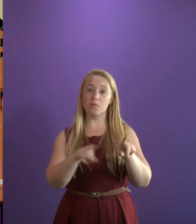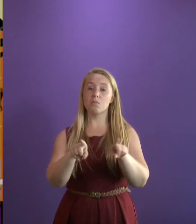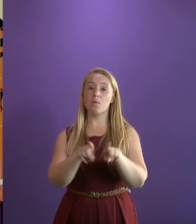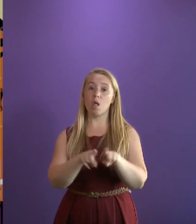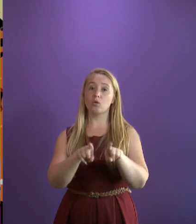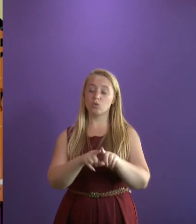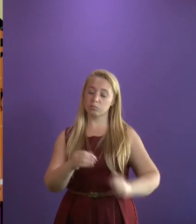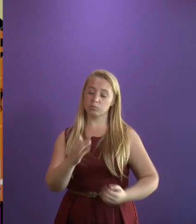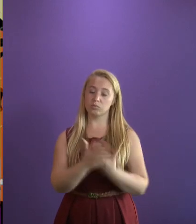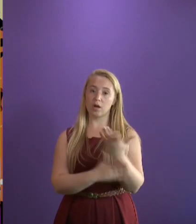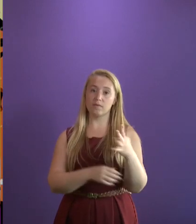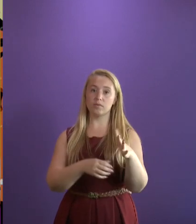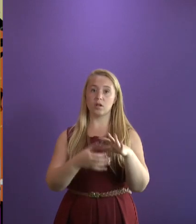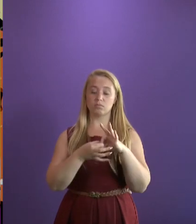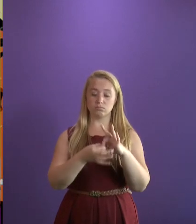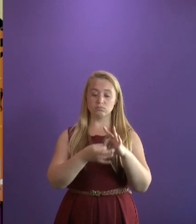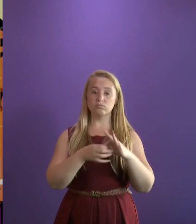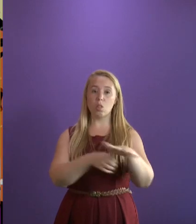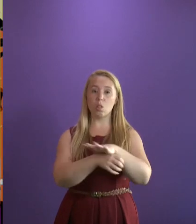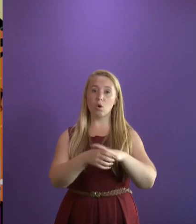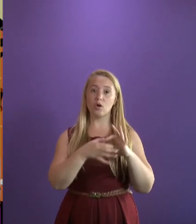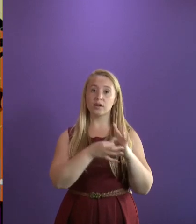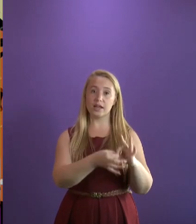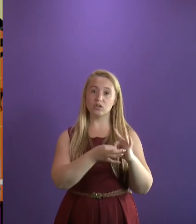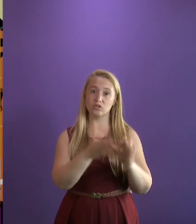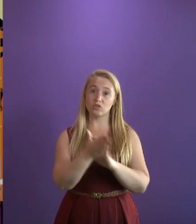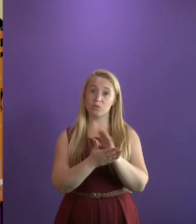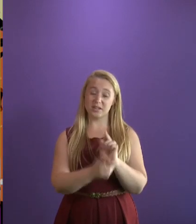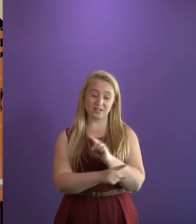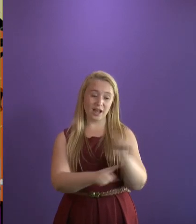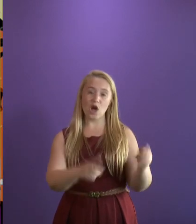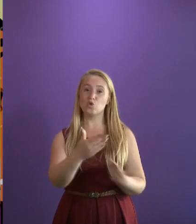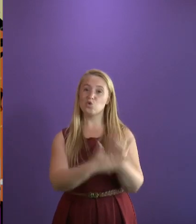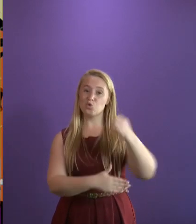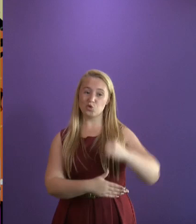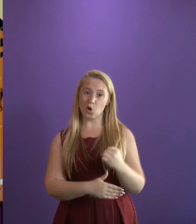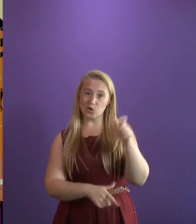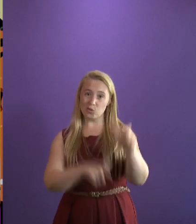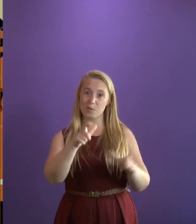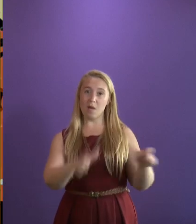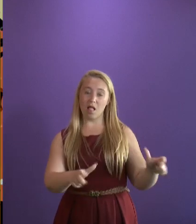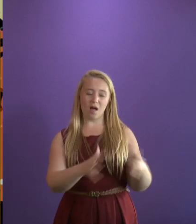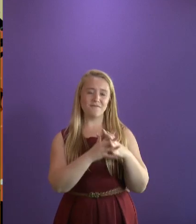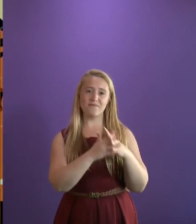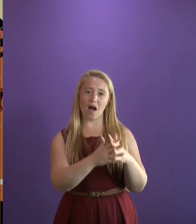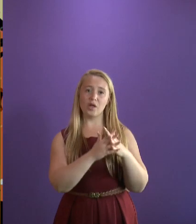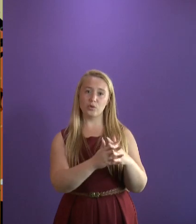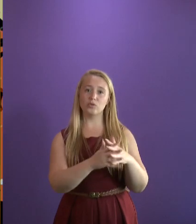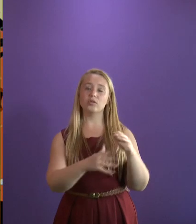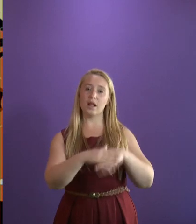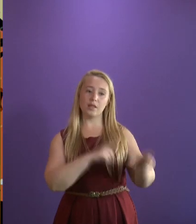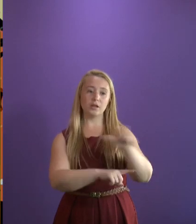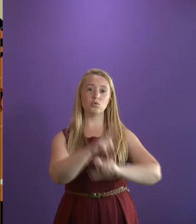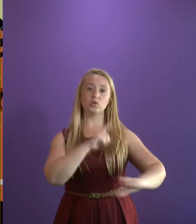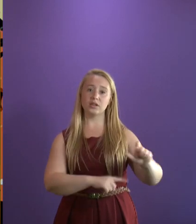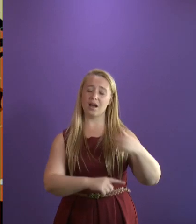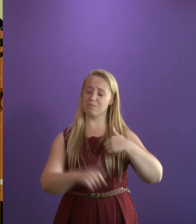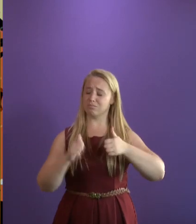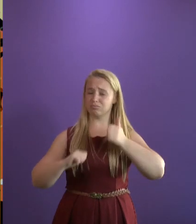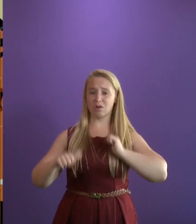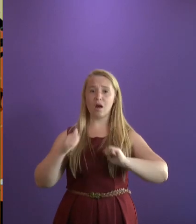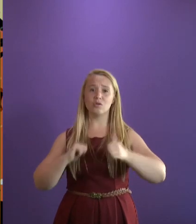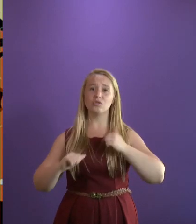local connections so that the new Scots have become valued members of our communities. I am proud of what we have achieved